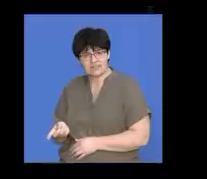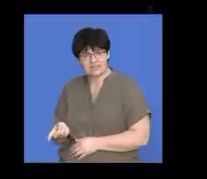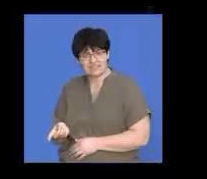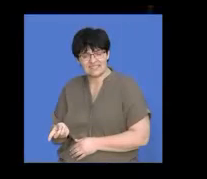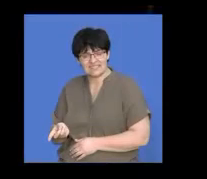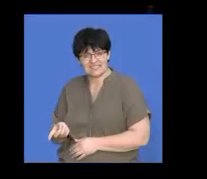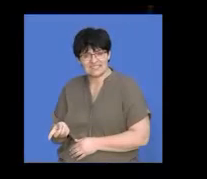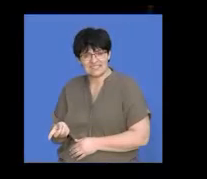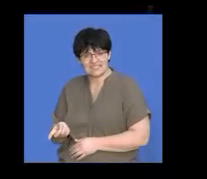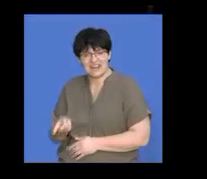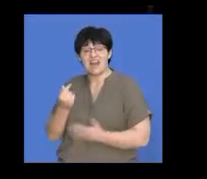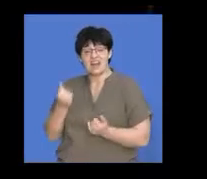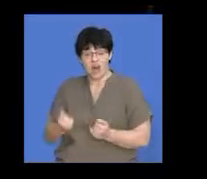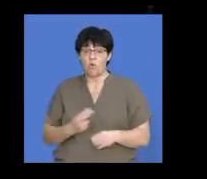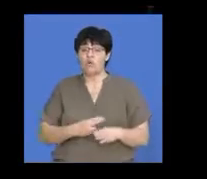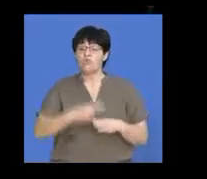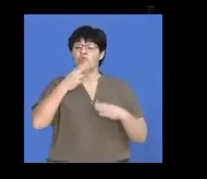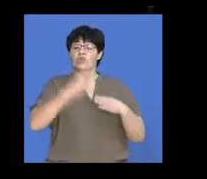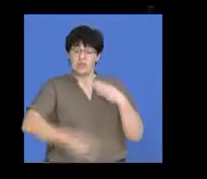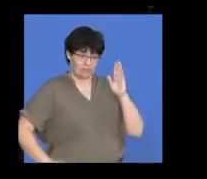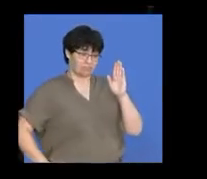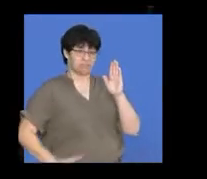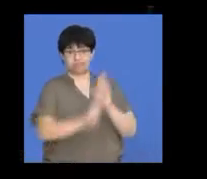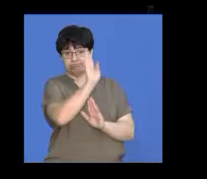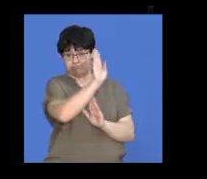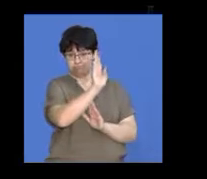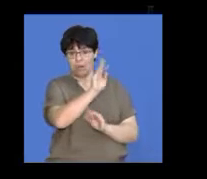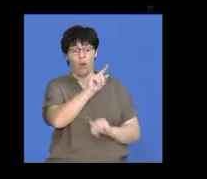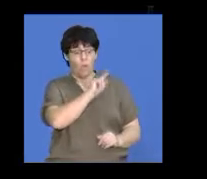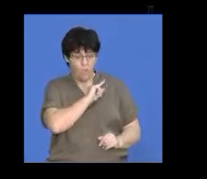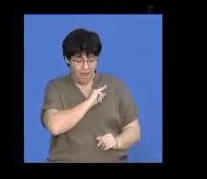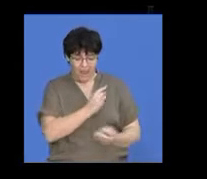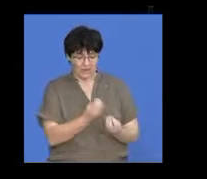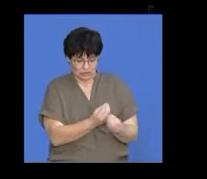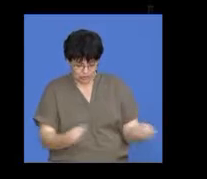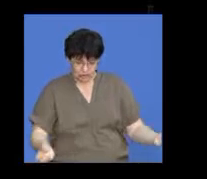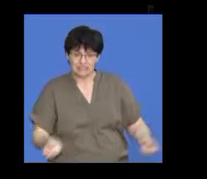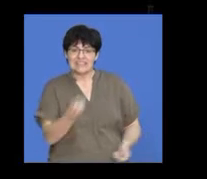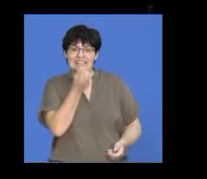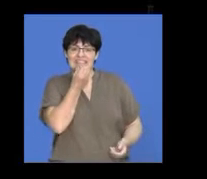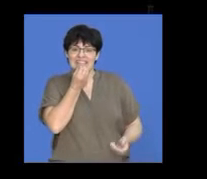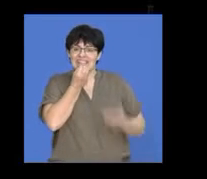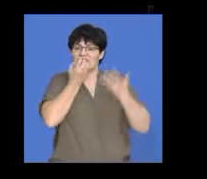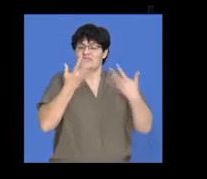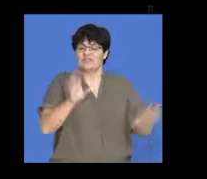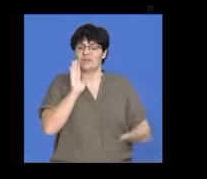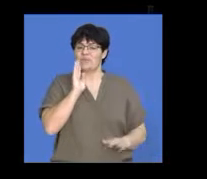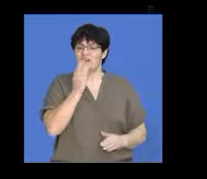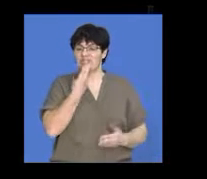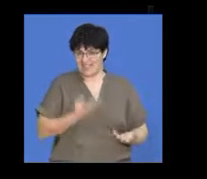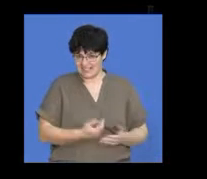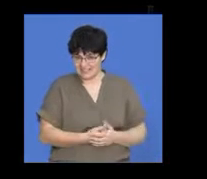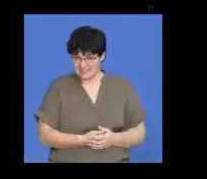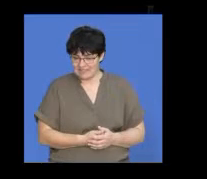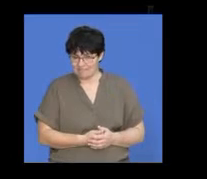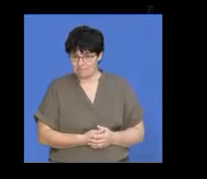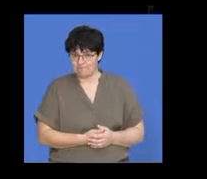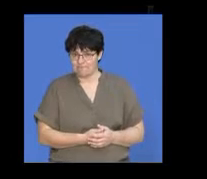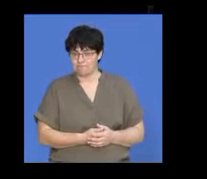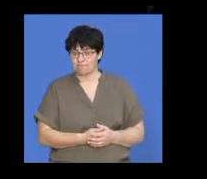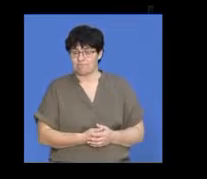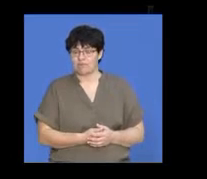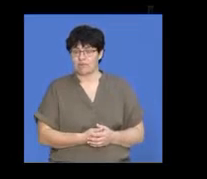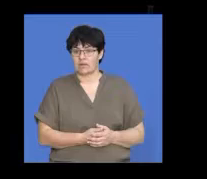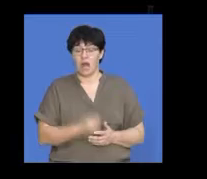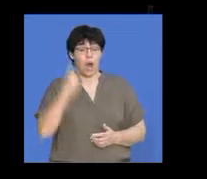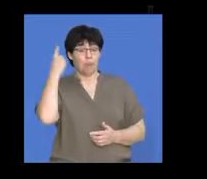there that the results improved as a result of having the breakfast from the Black Panthers. The